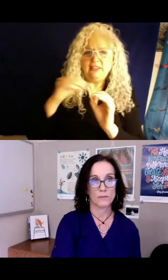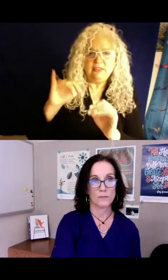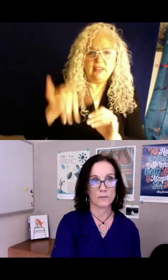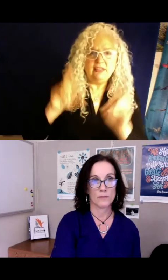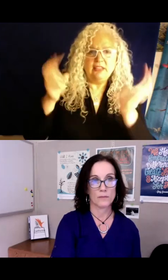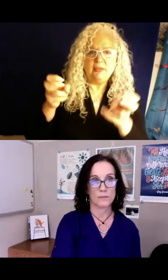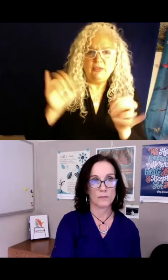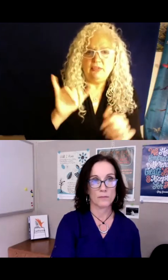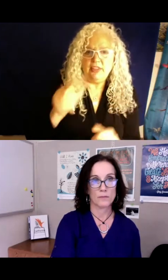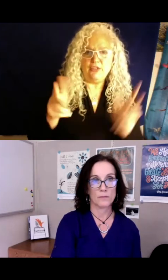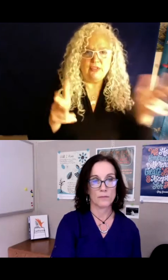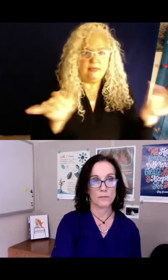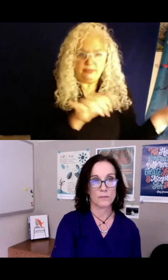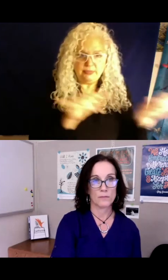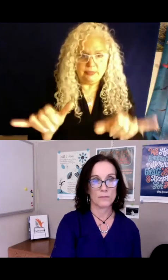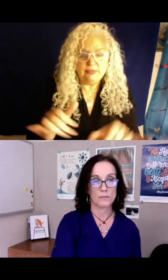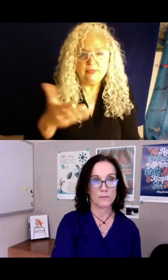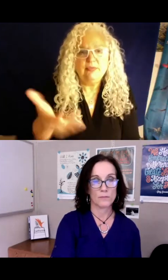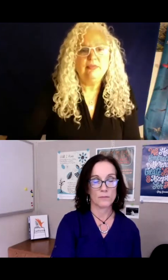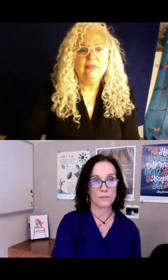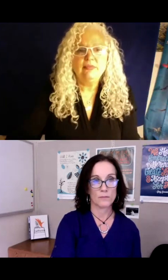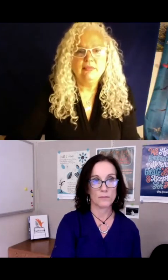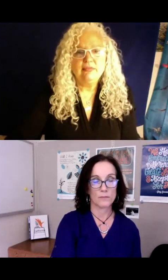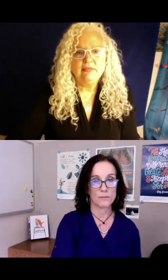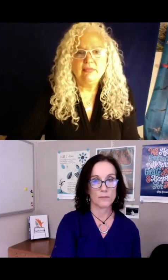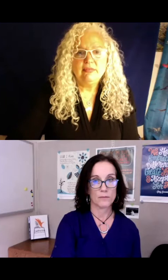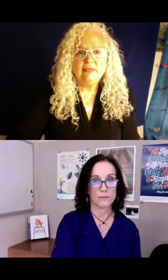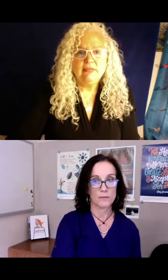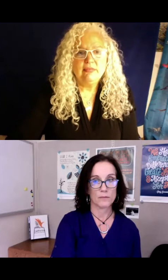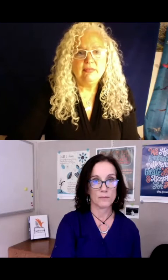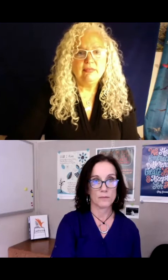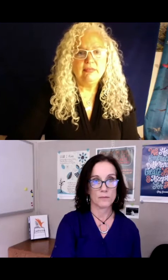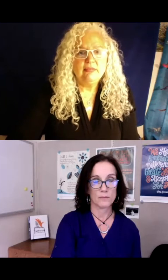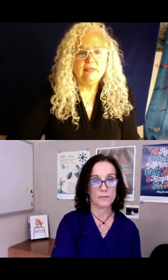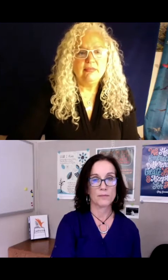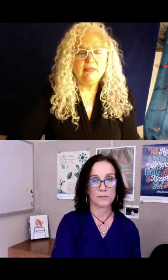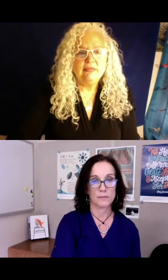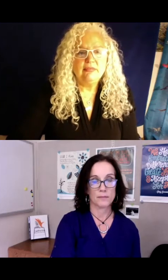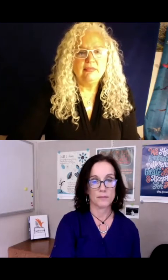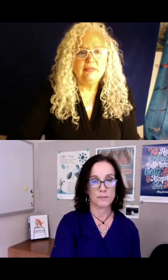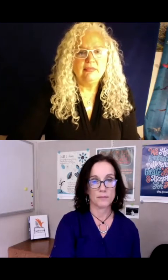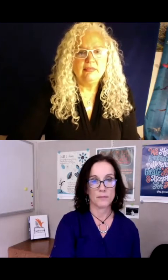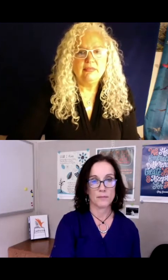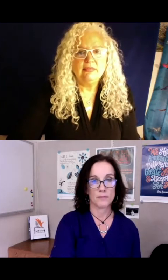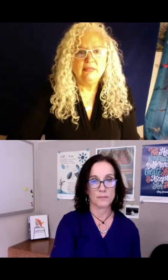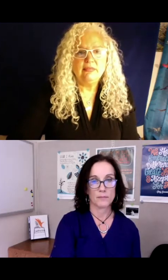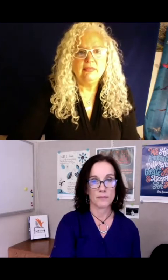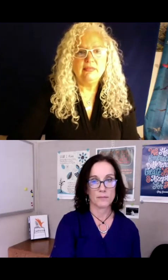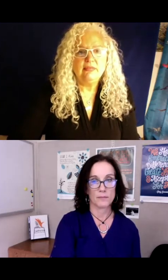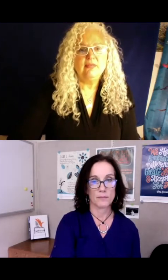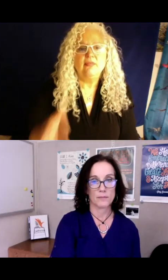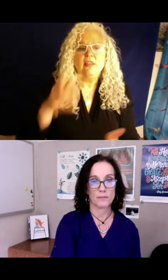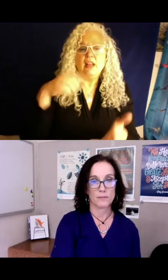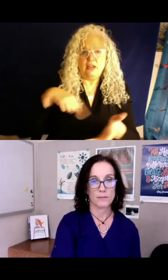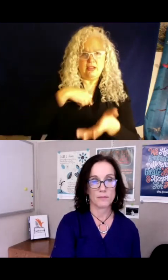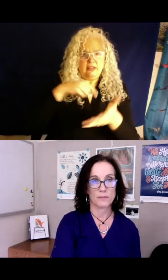Like if there's a curriculum for third grade, then we teach that curriculum to our third graders.